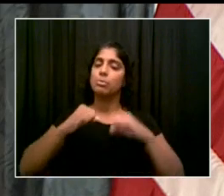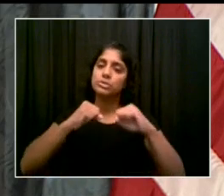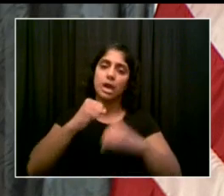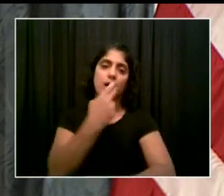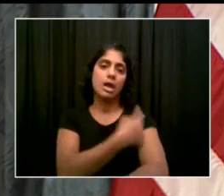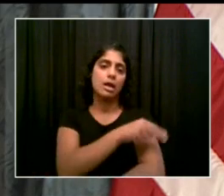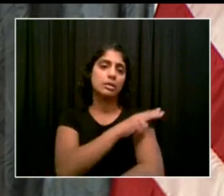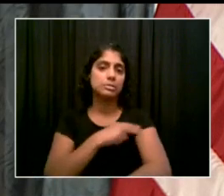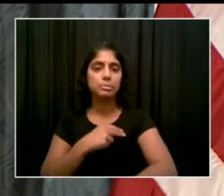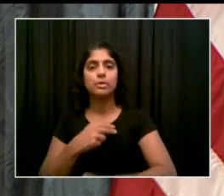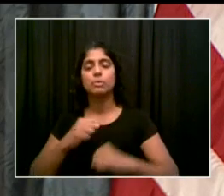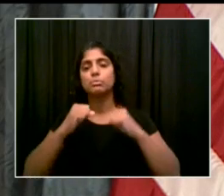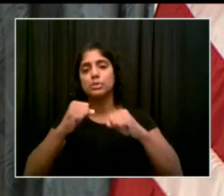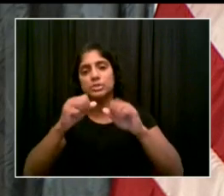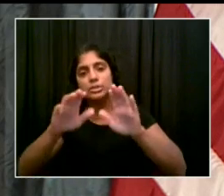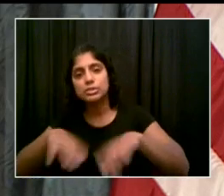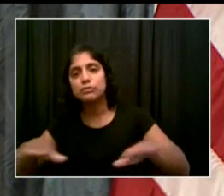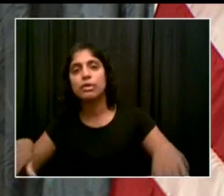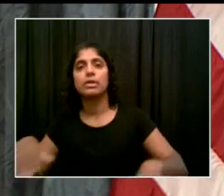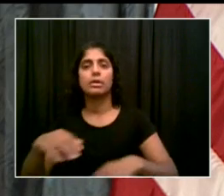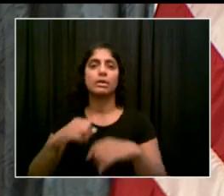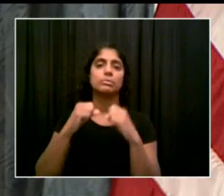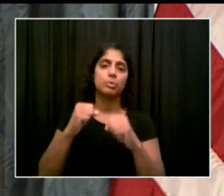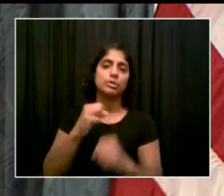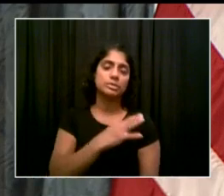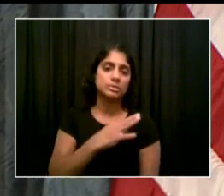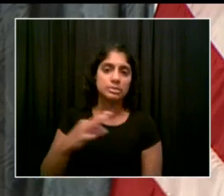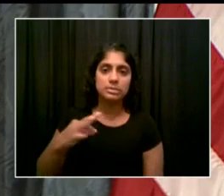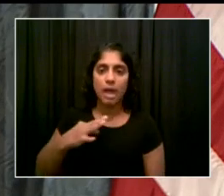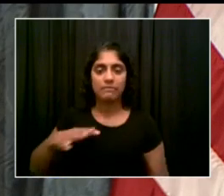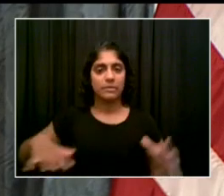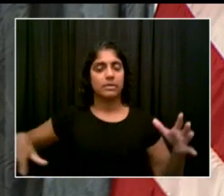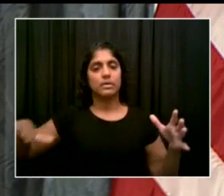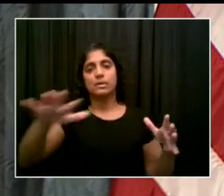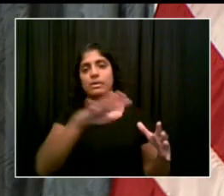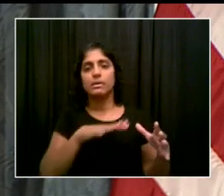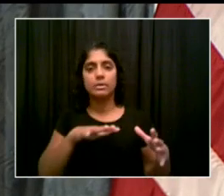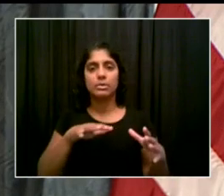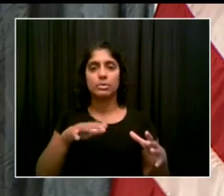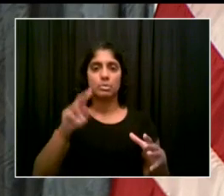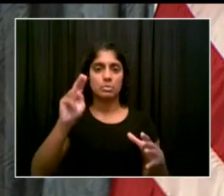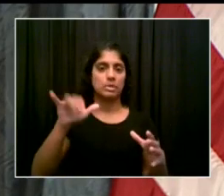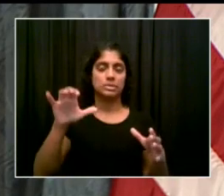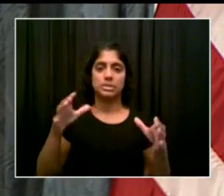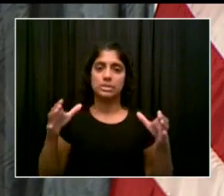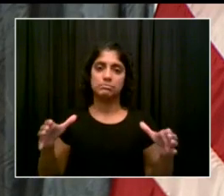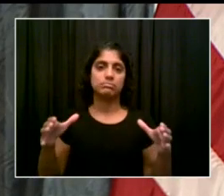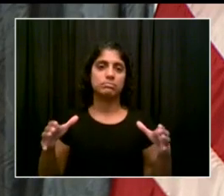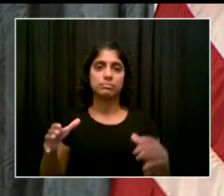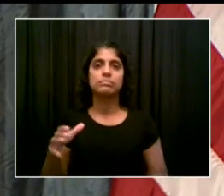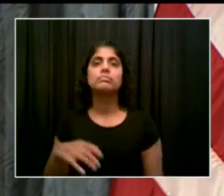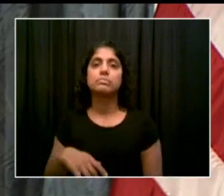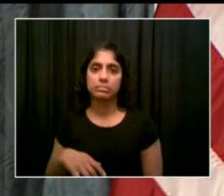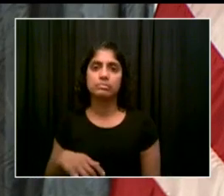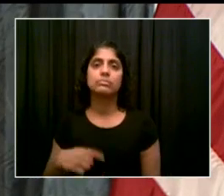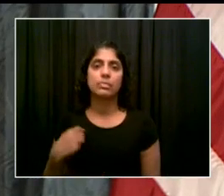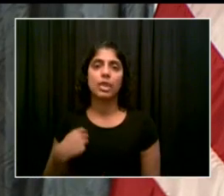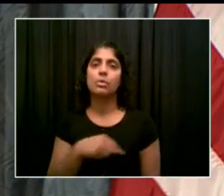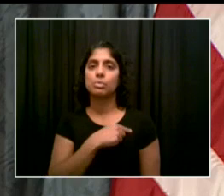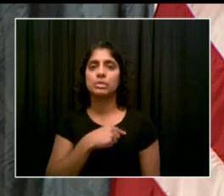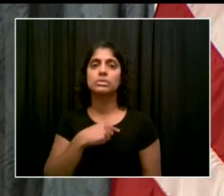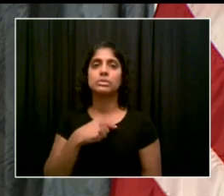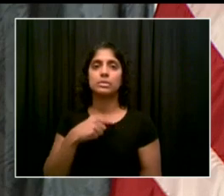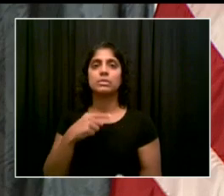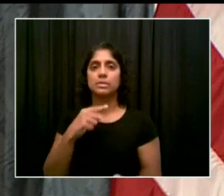or a pharmacy. We are urging you to look at this seriously, because it is one of the